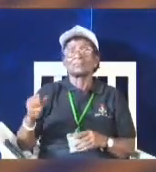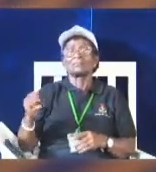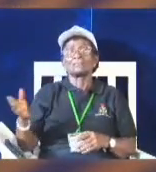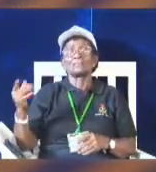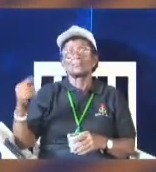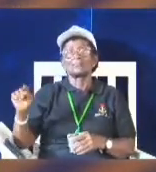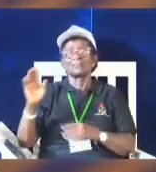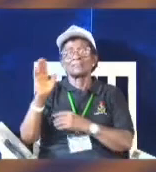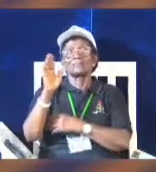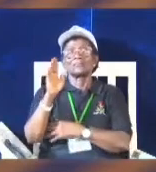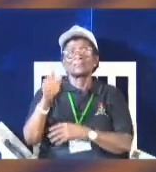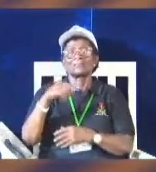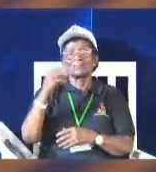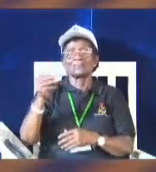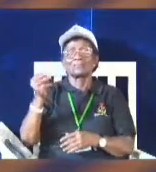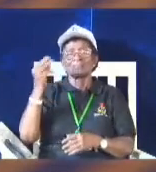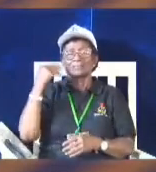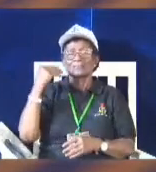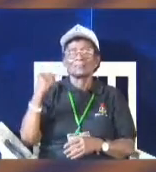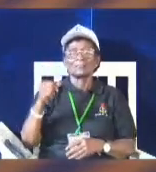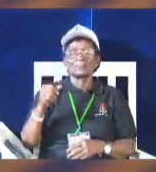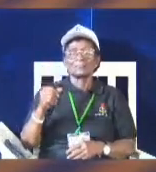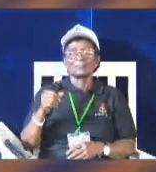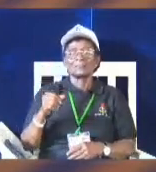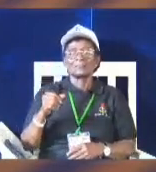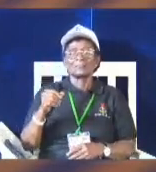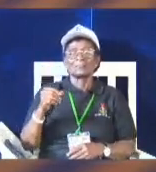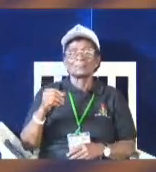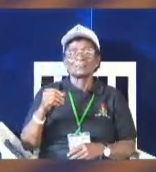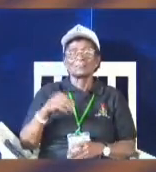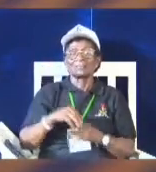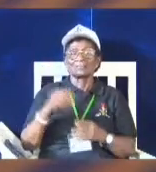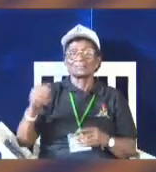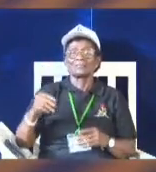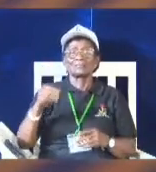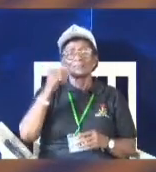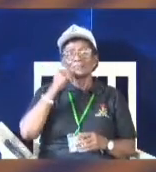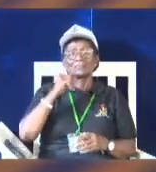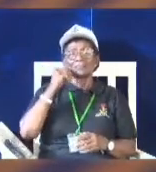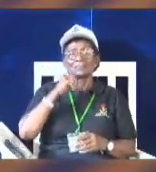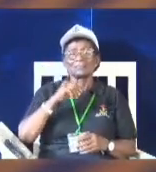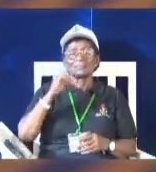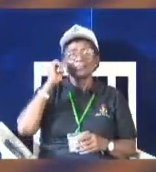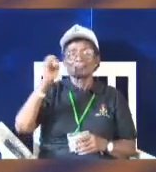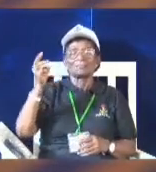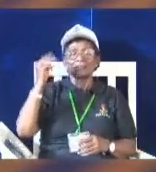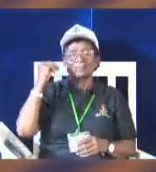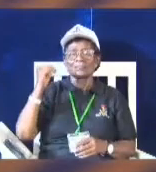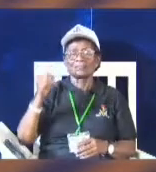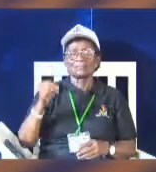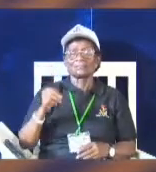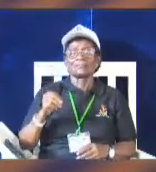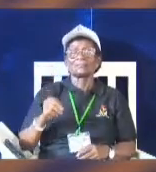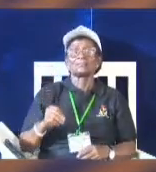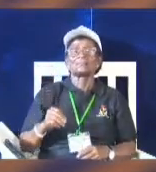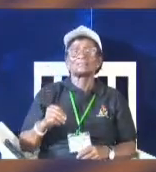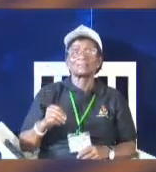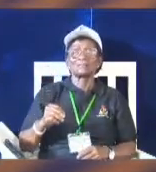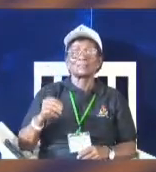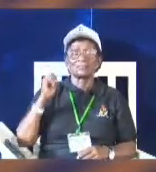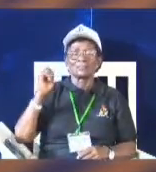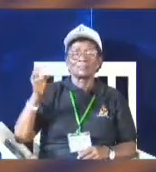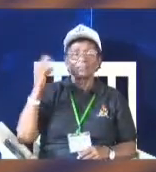was living in the same house in Ikeja. He was living in a